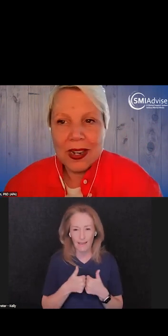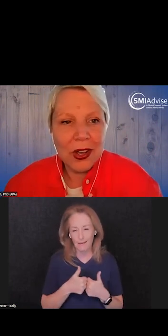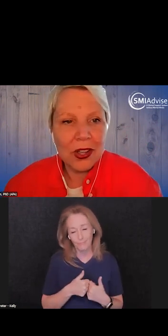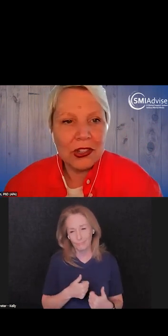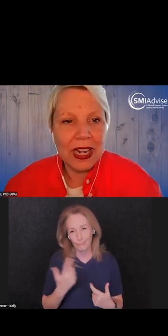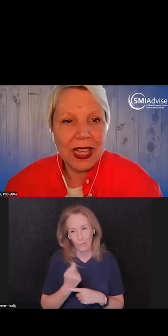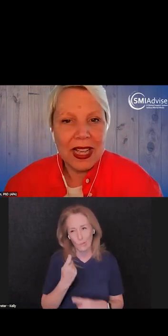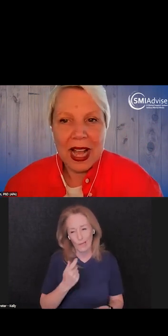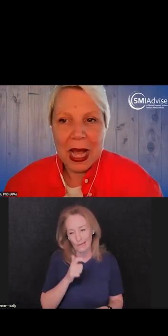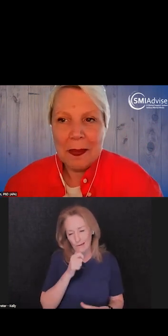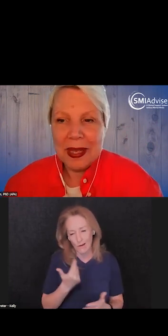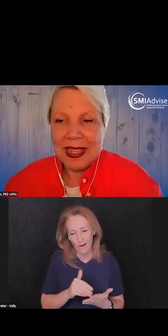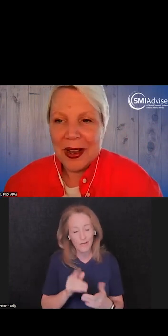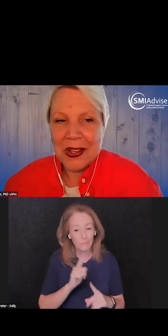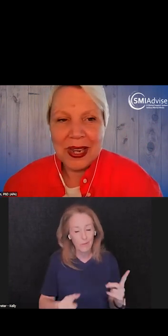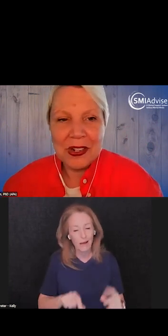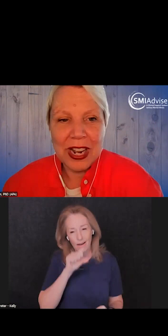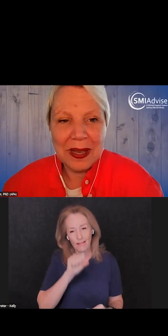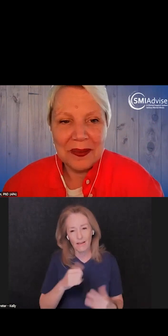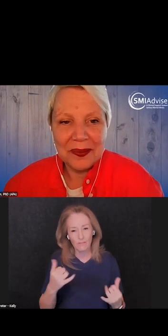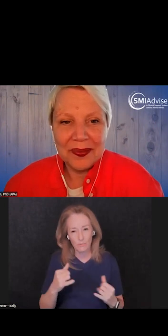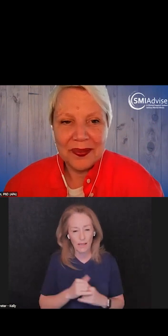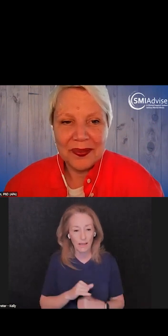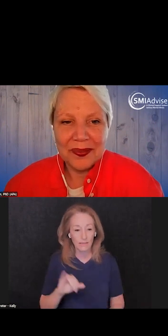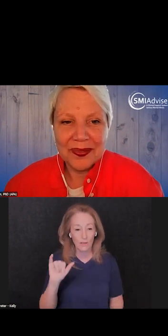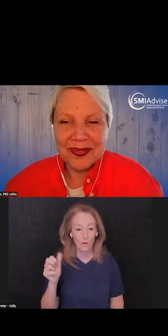So wanted to call Jenna up. Are you here, Jenna?